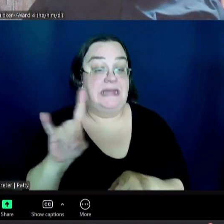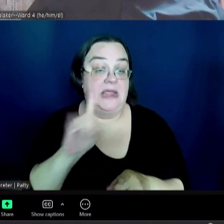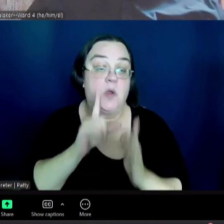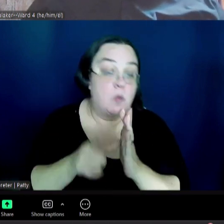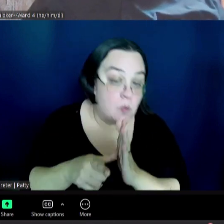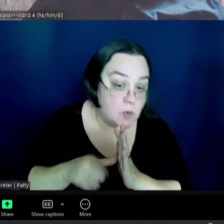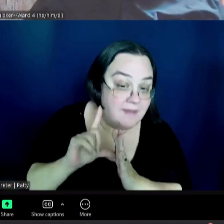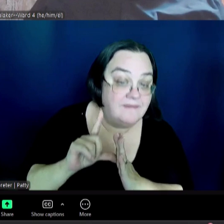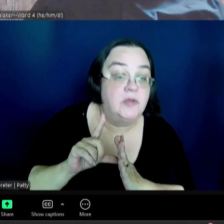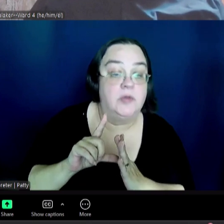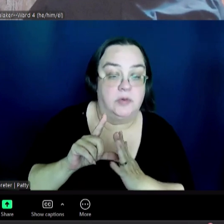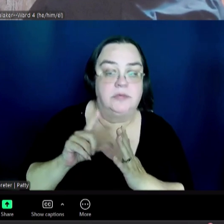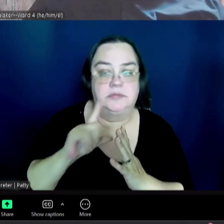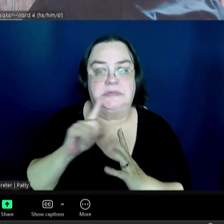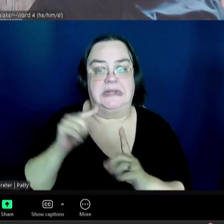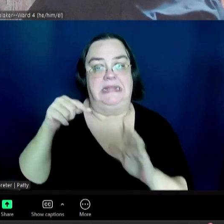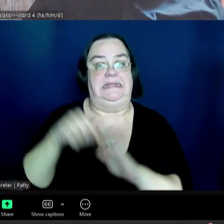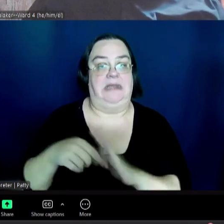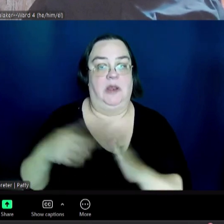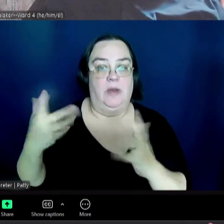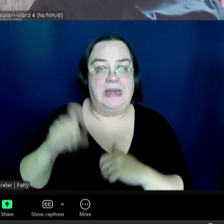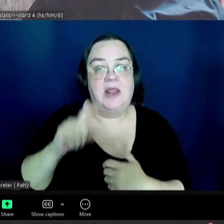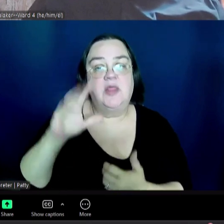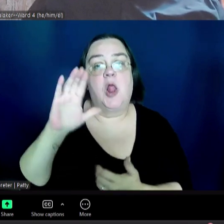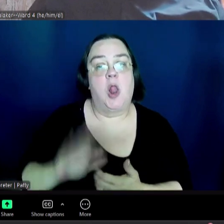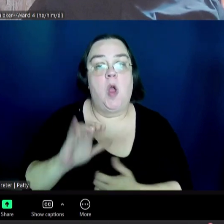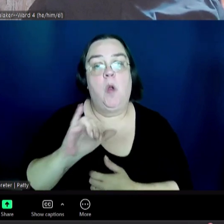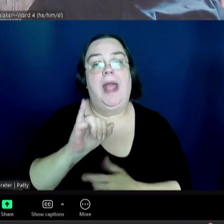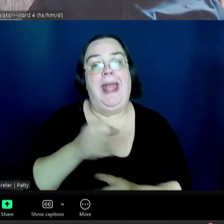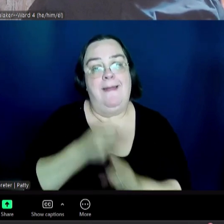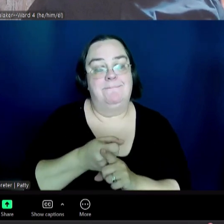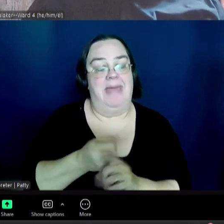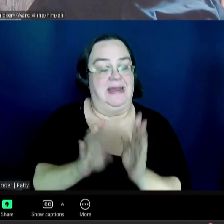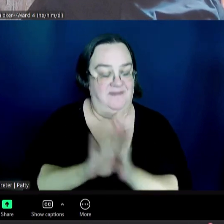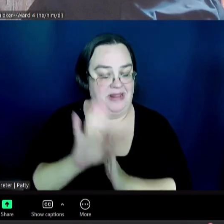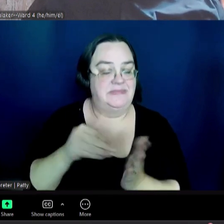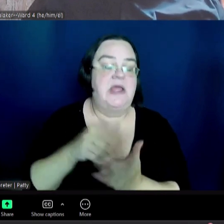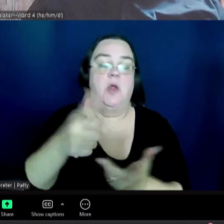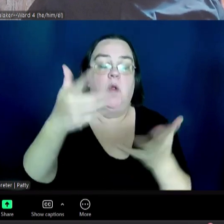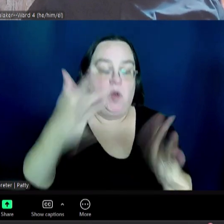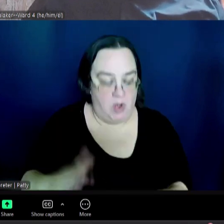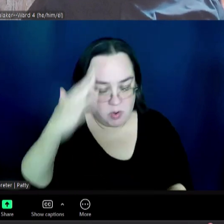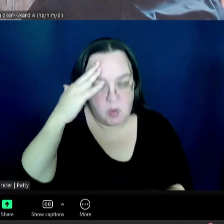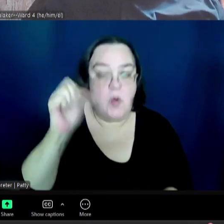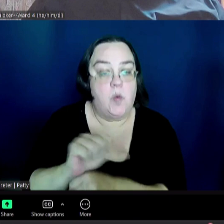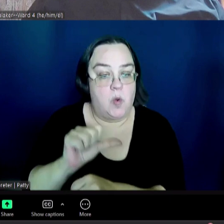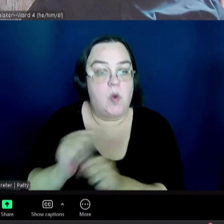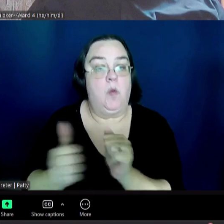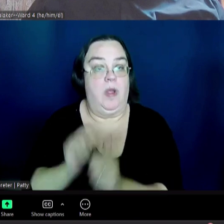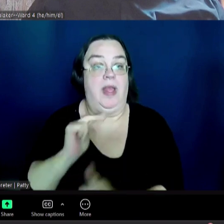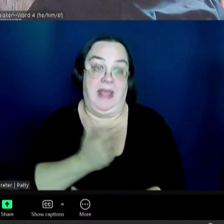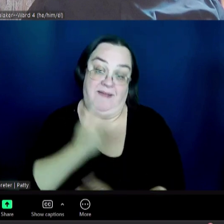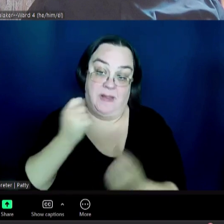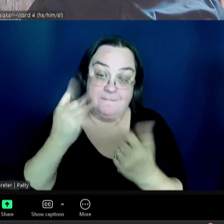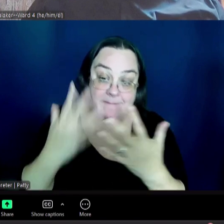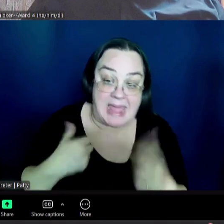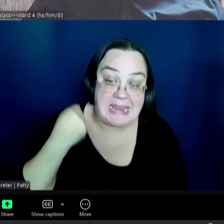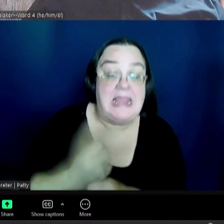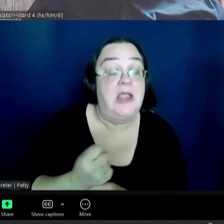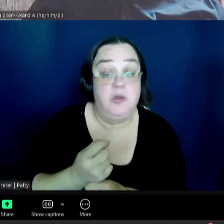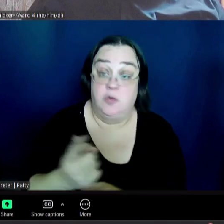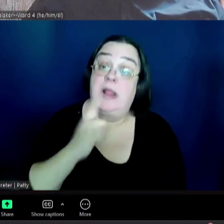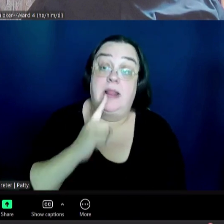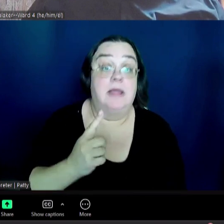detail needed, I think. The Low Impact Development Center, as you are well aware, has been working with us for many years. This has been very